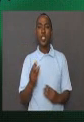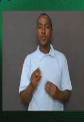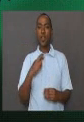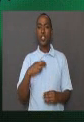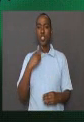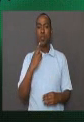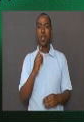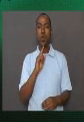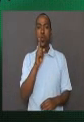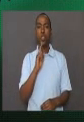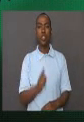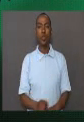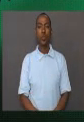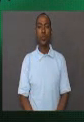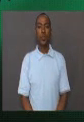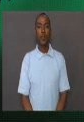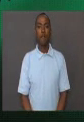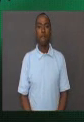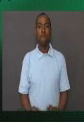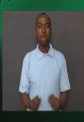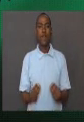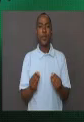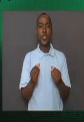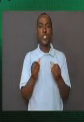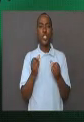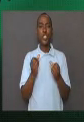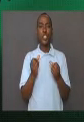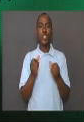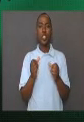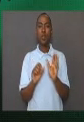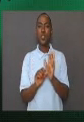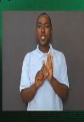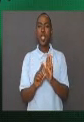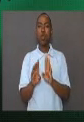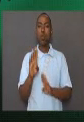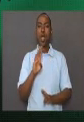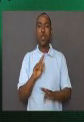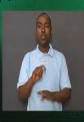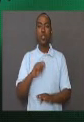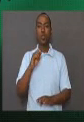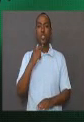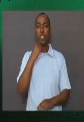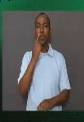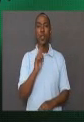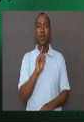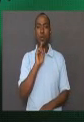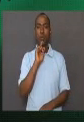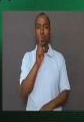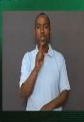The statement, "Fermentation is an example of biotechnology," is